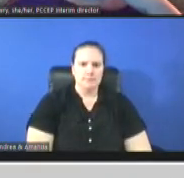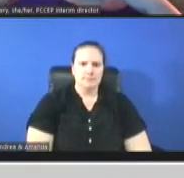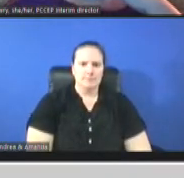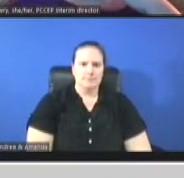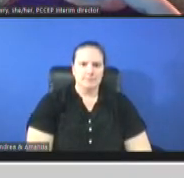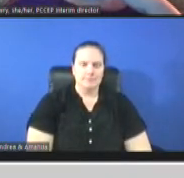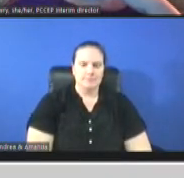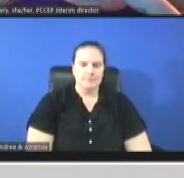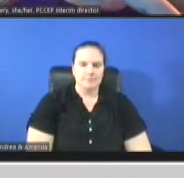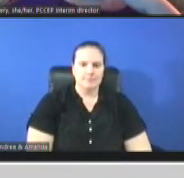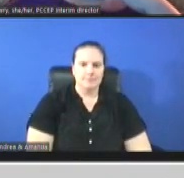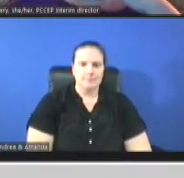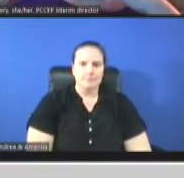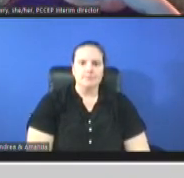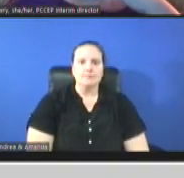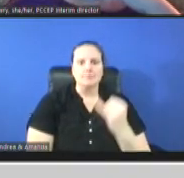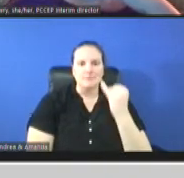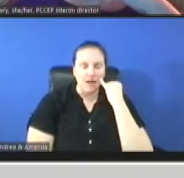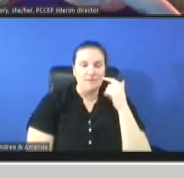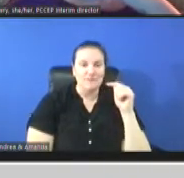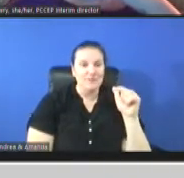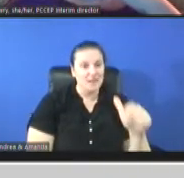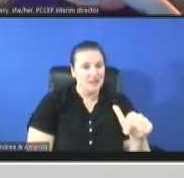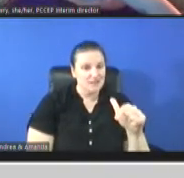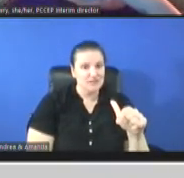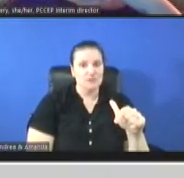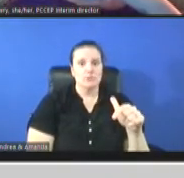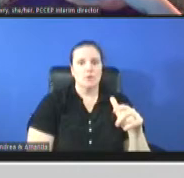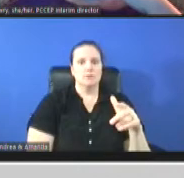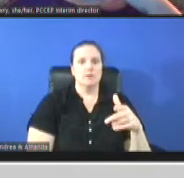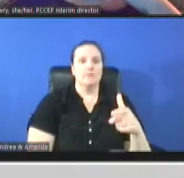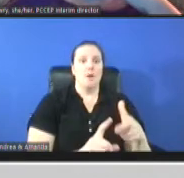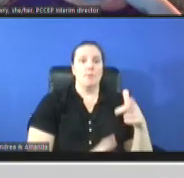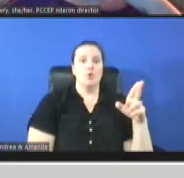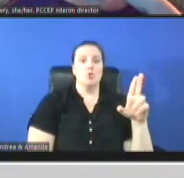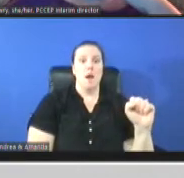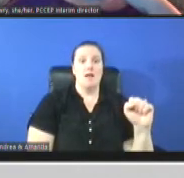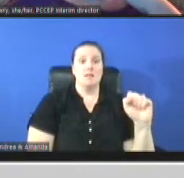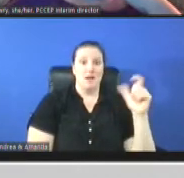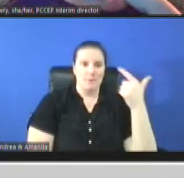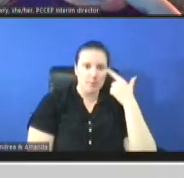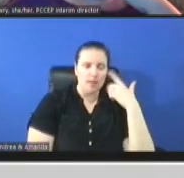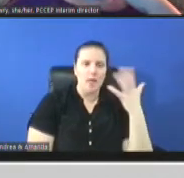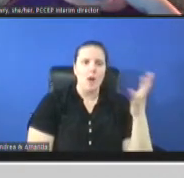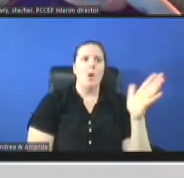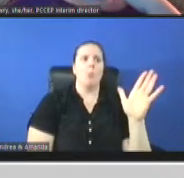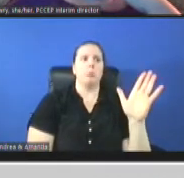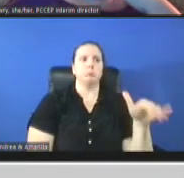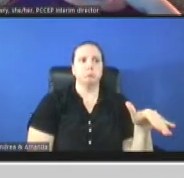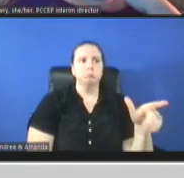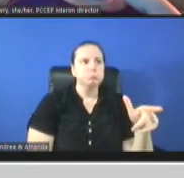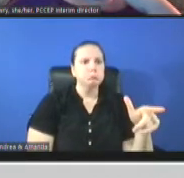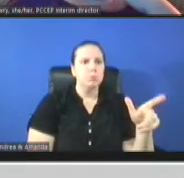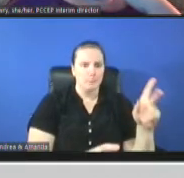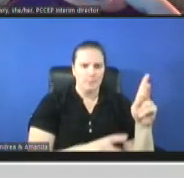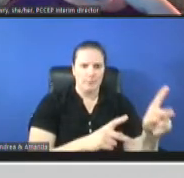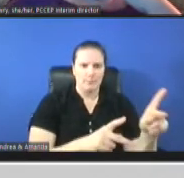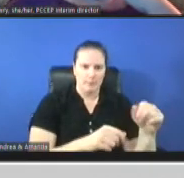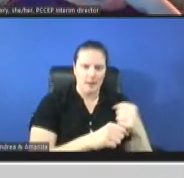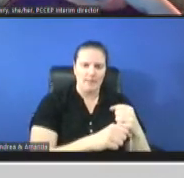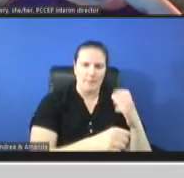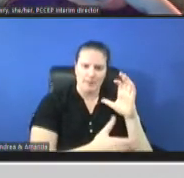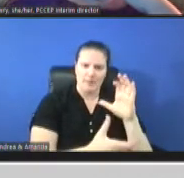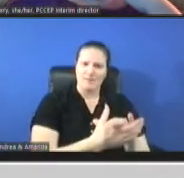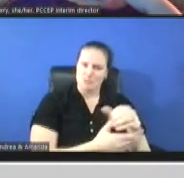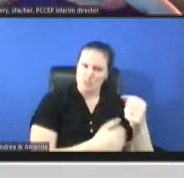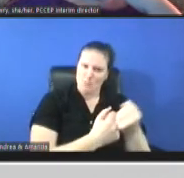if this was a counterinsurgency effort by the US government, they would give wins once in a while to the people to make them believe that they were on